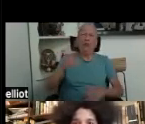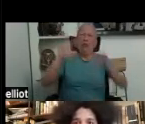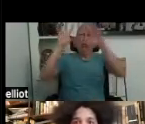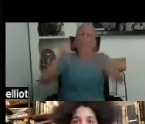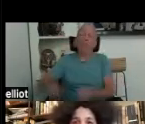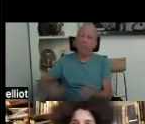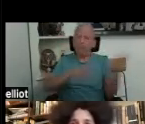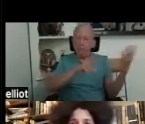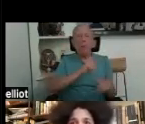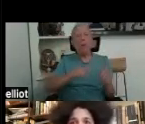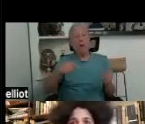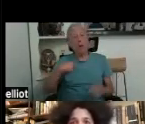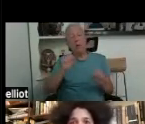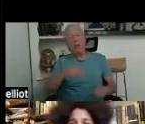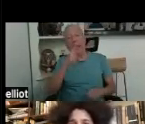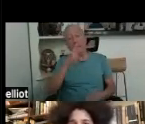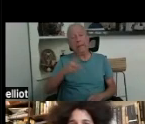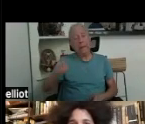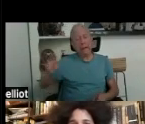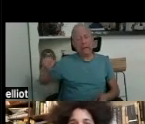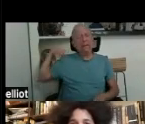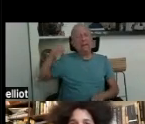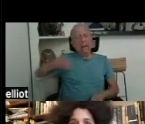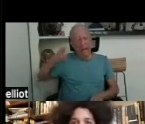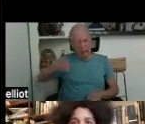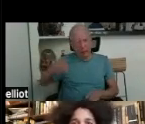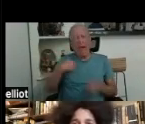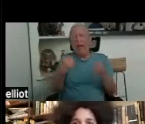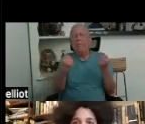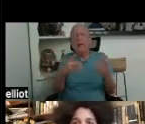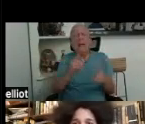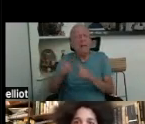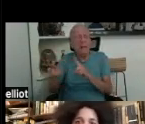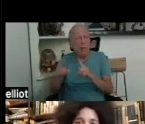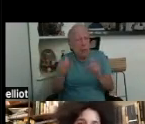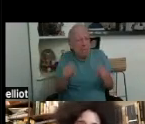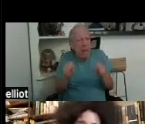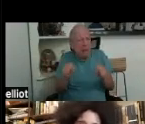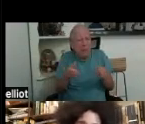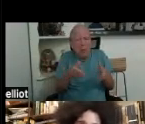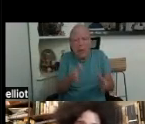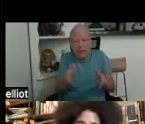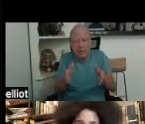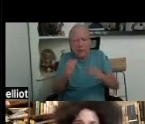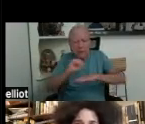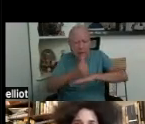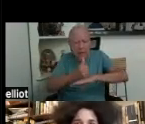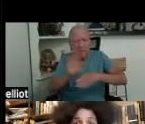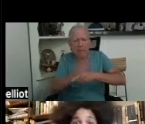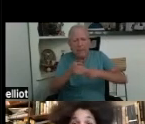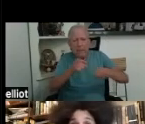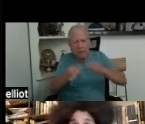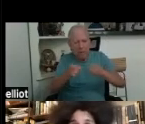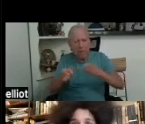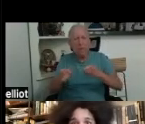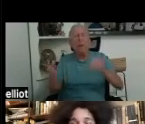that there are many proven models of governance available to enable economic democracy and worker control.